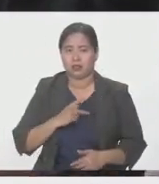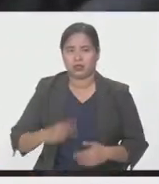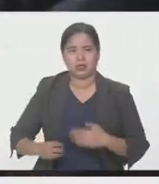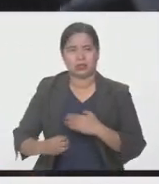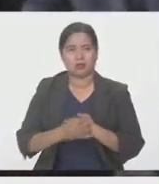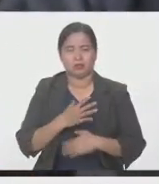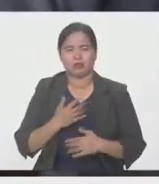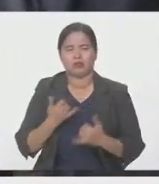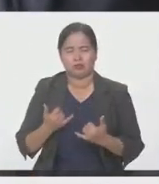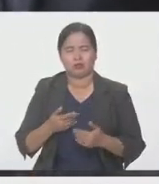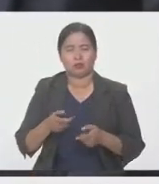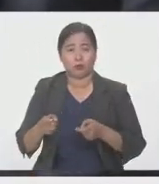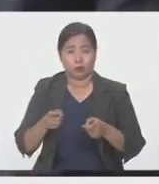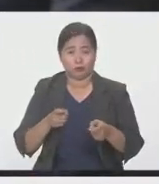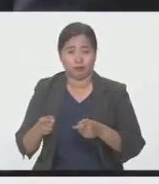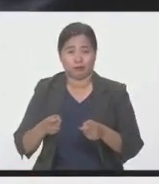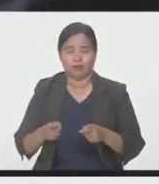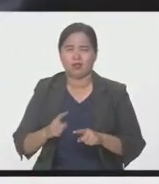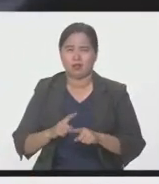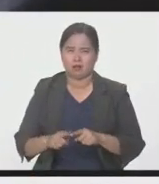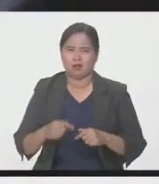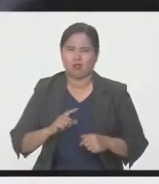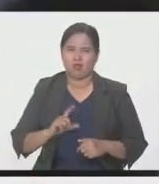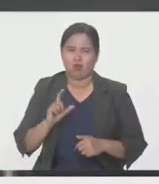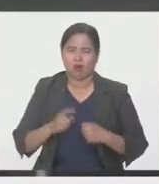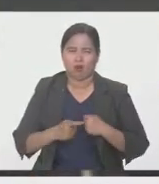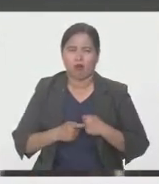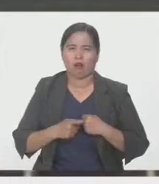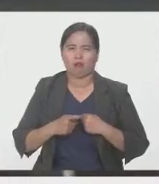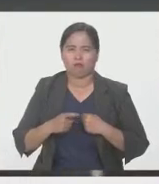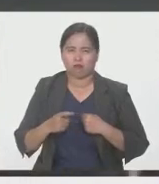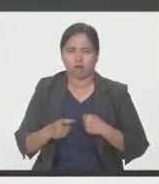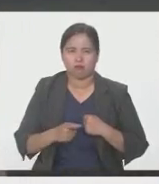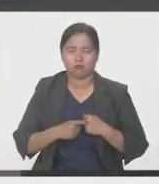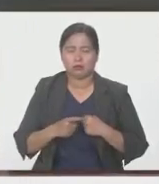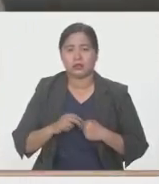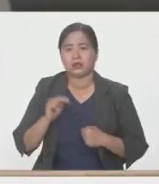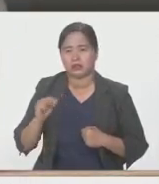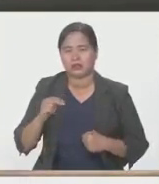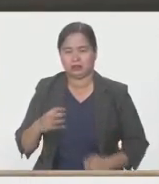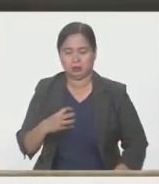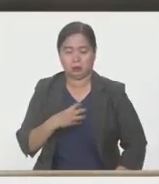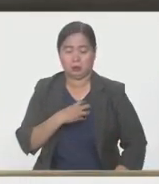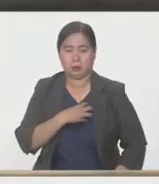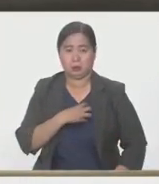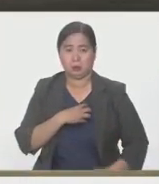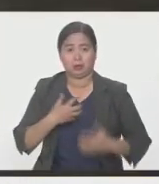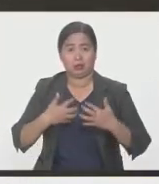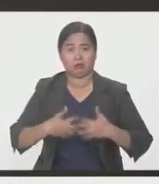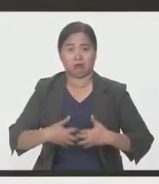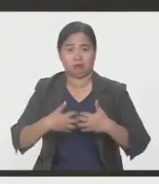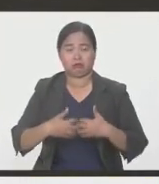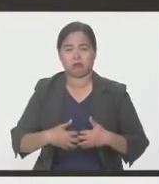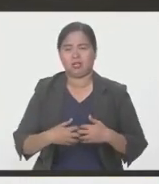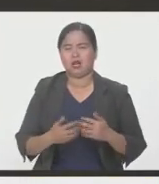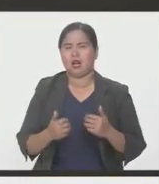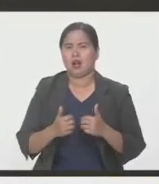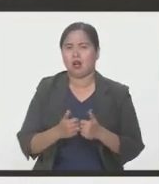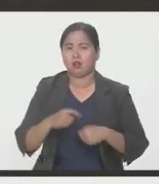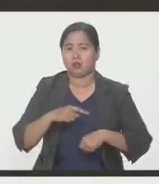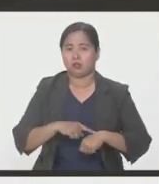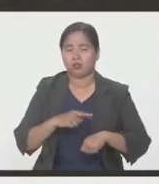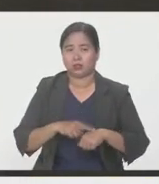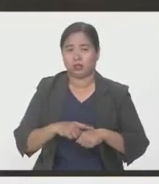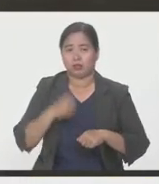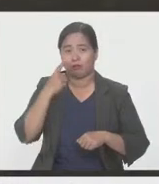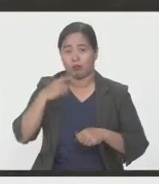now more under control, but he has a low heart rate and will need a permanent pacemaker. The time for inserting the device will be